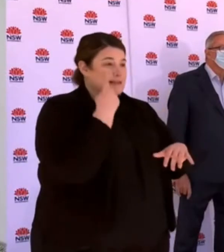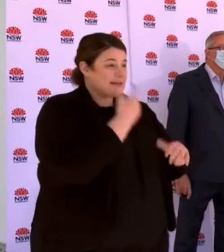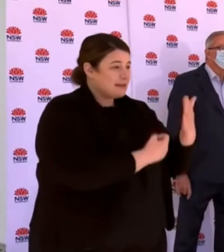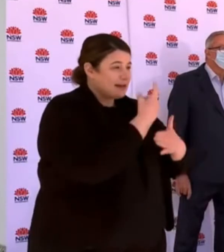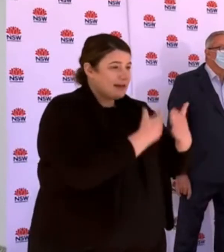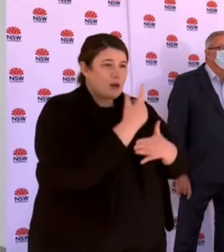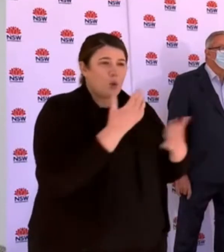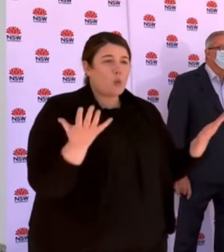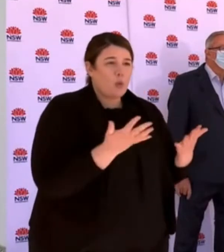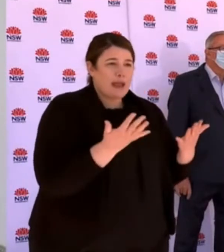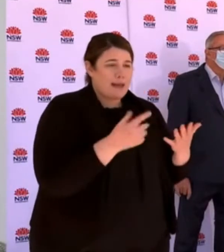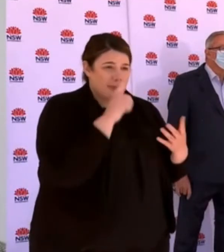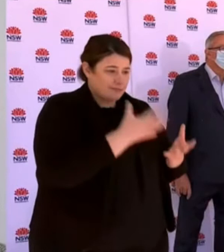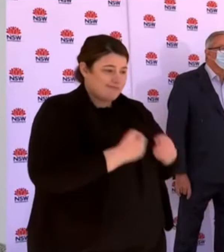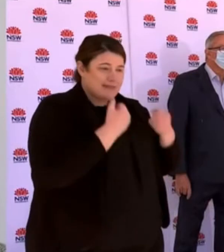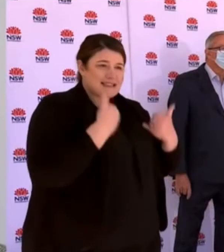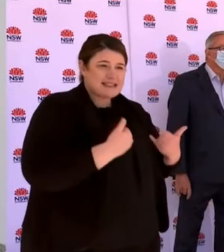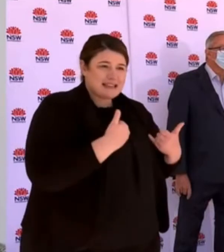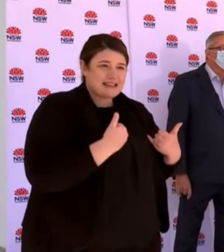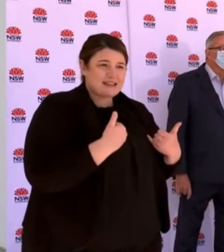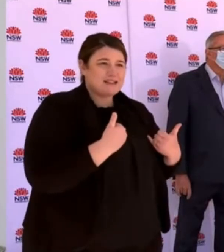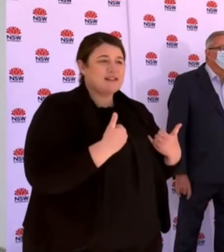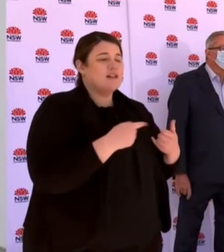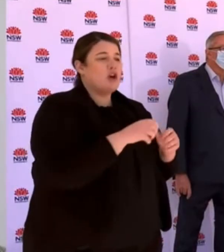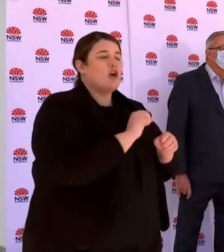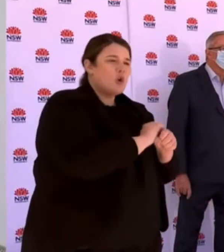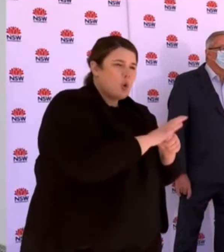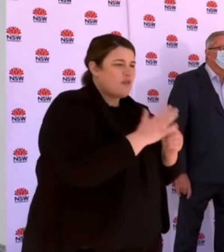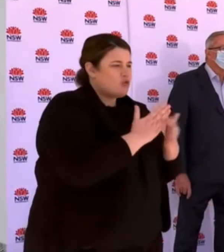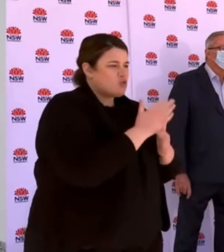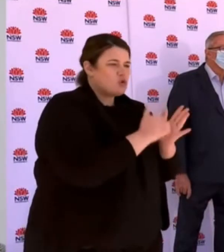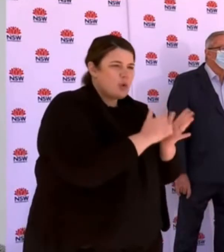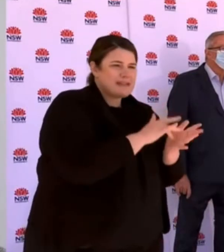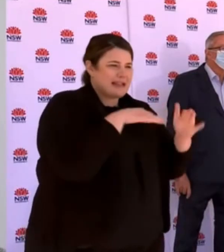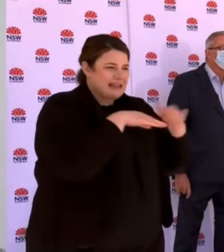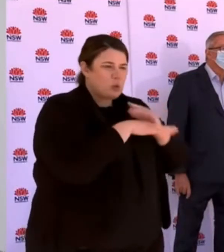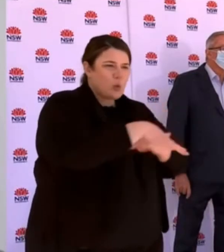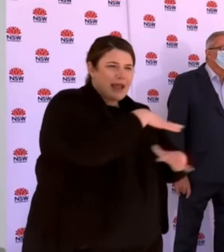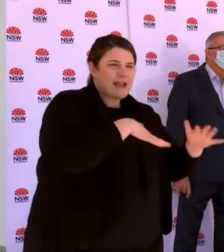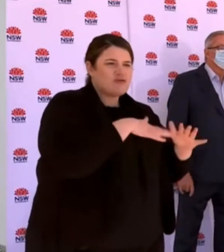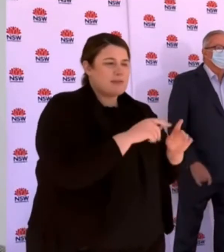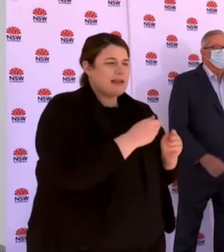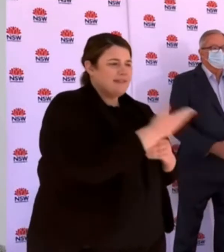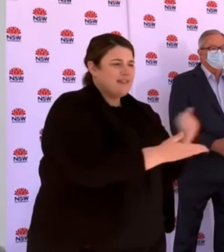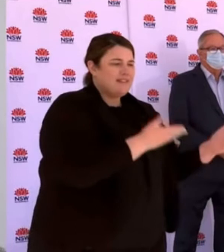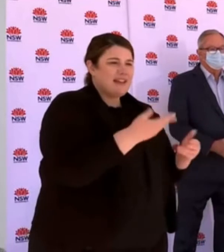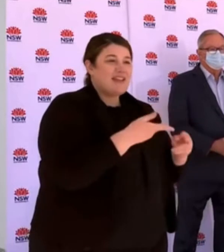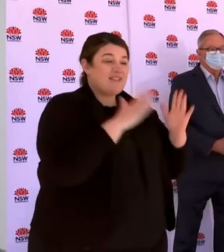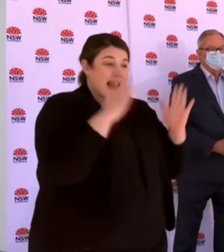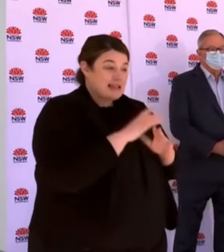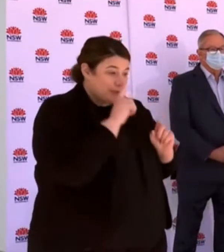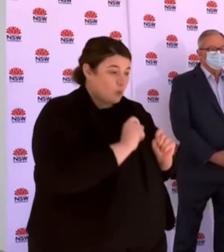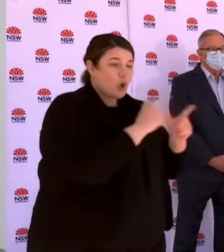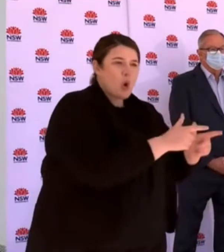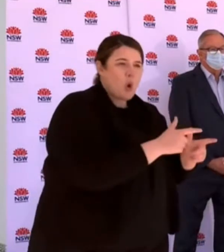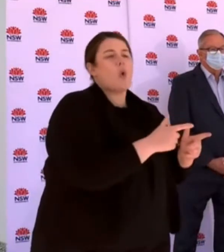seeing in the community are at venues where fewer people may have been exposed. Having said that, we know the next few